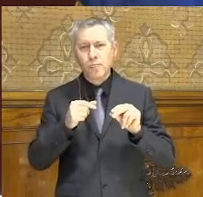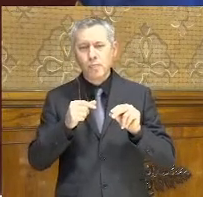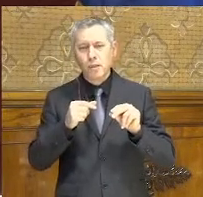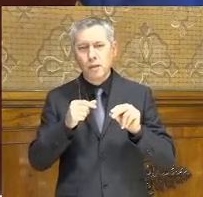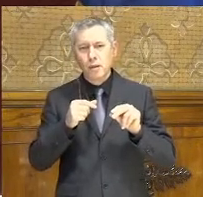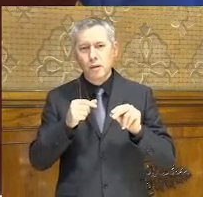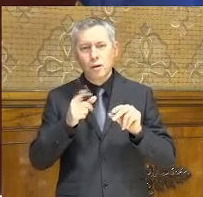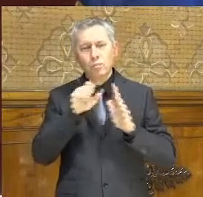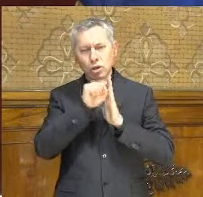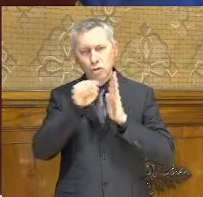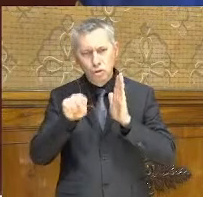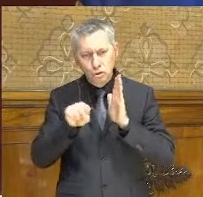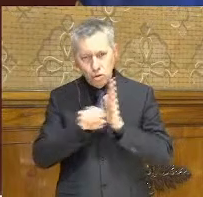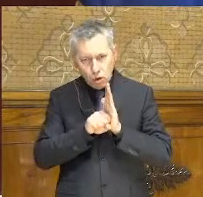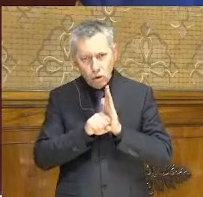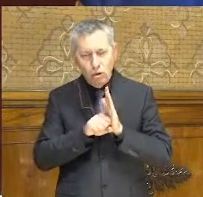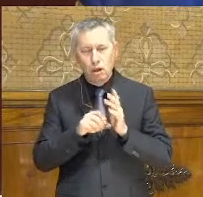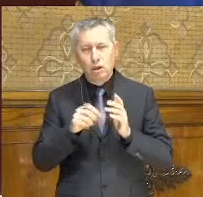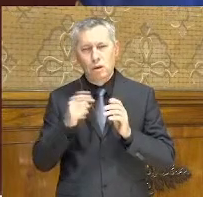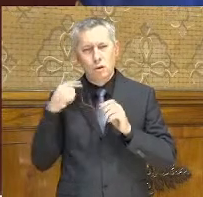of colonization.